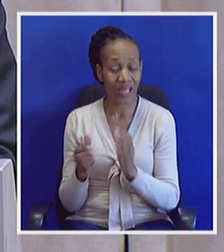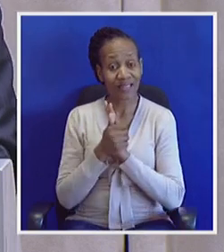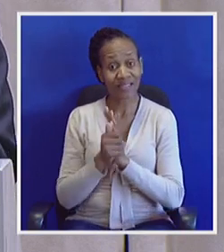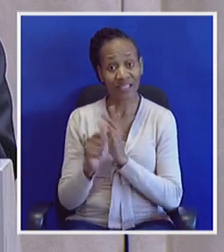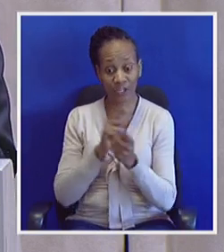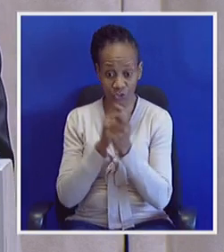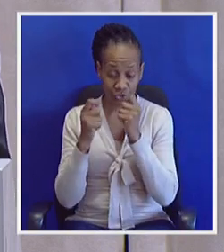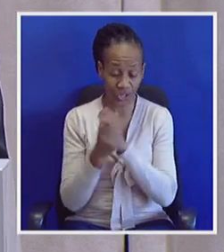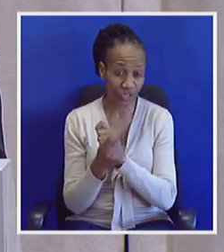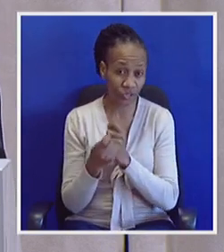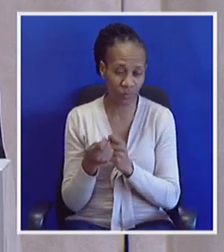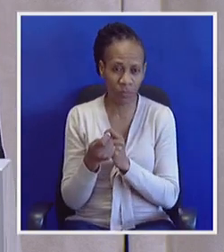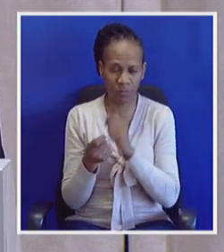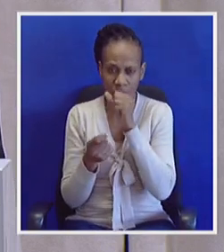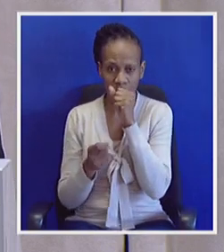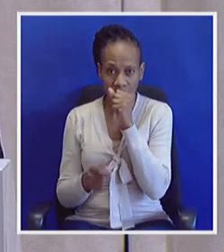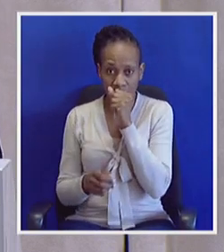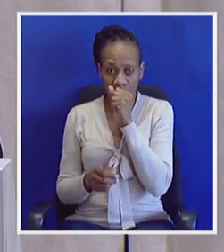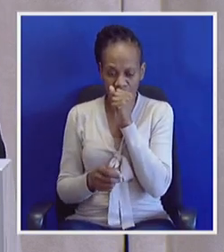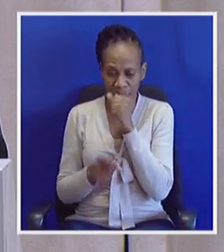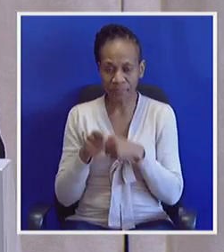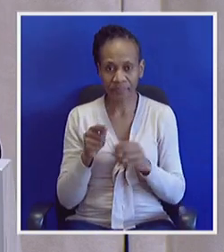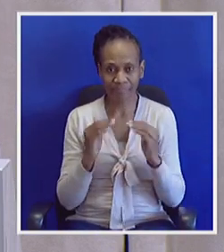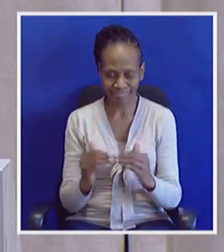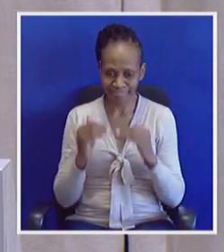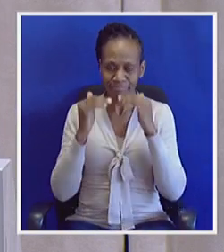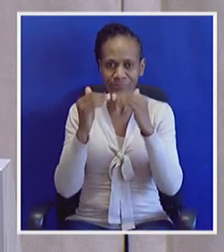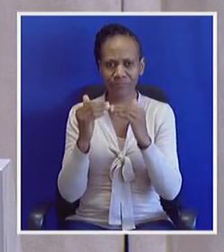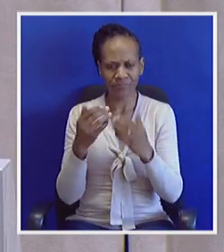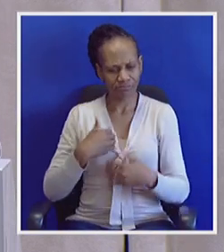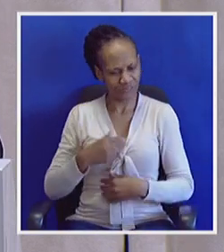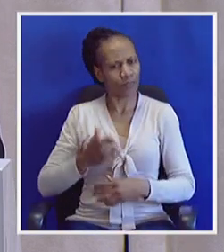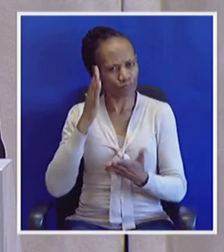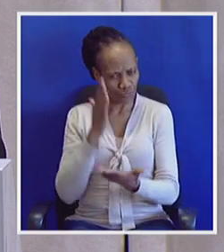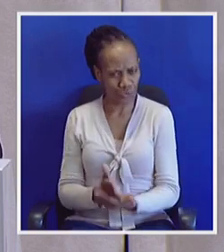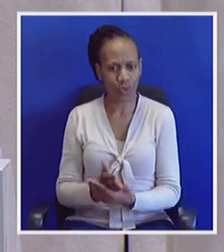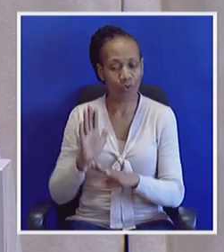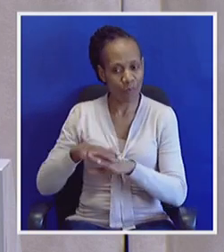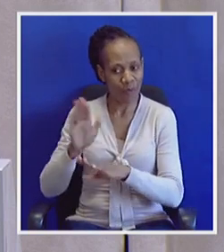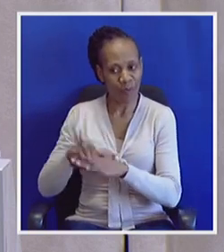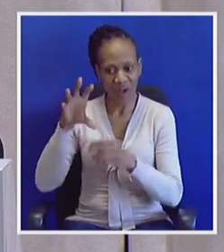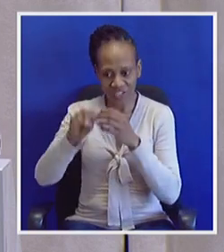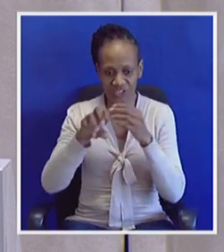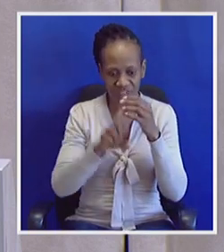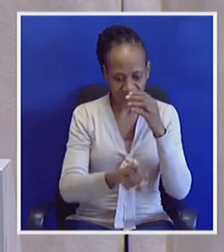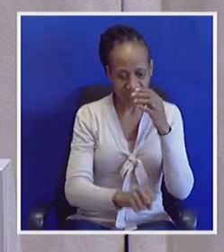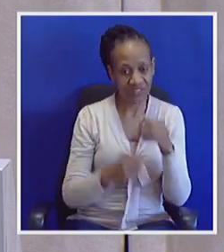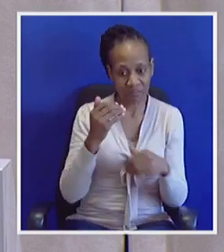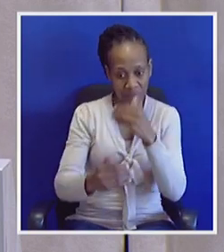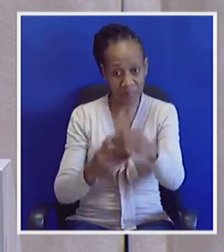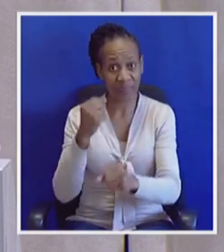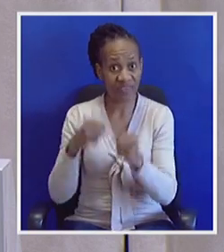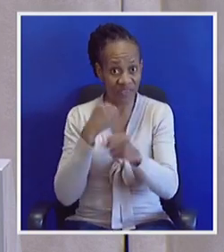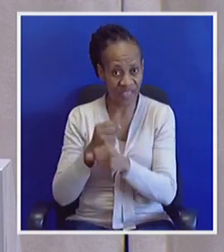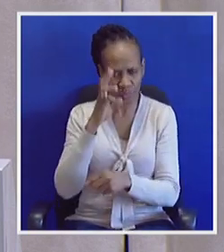Madam Chairperson, is well advanced, and we are confident that more will be achieved in coming years. And